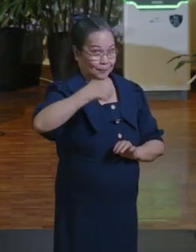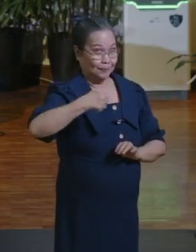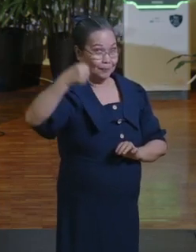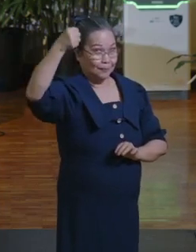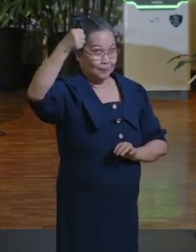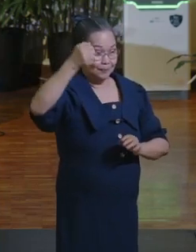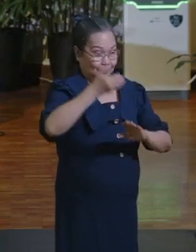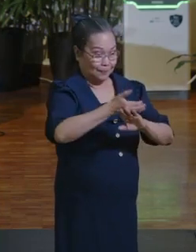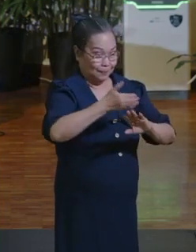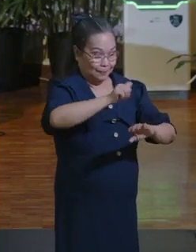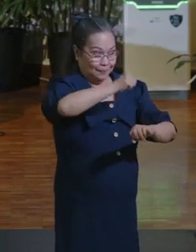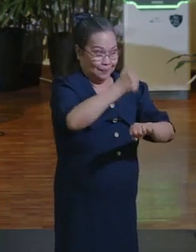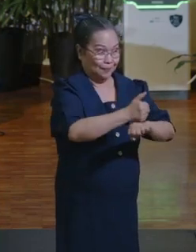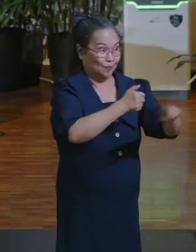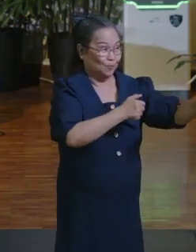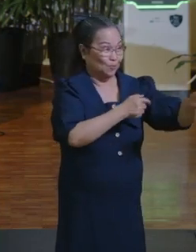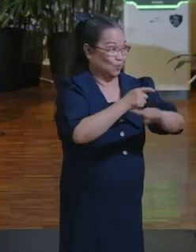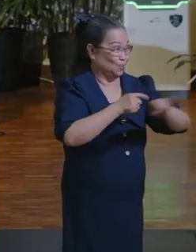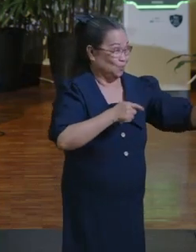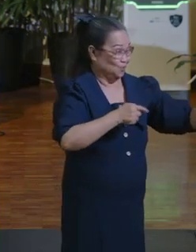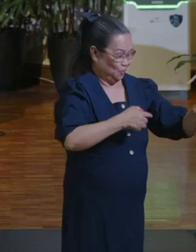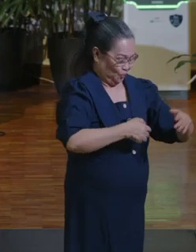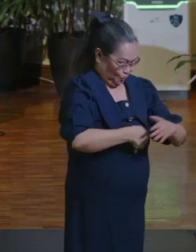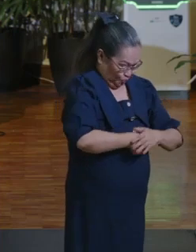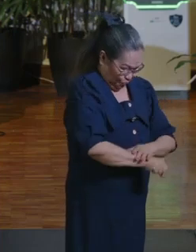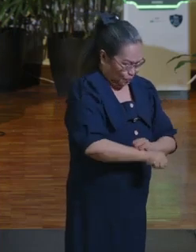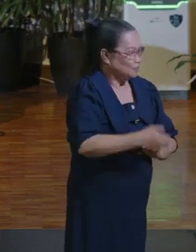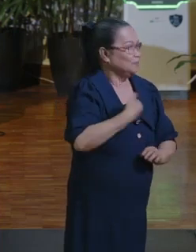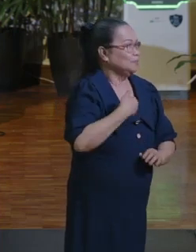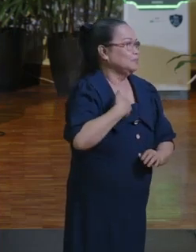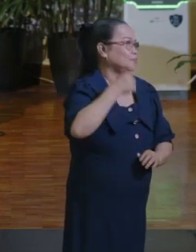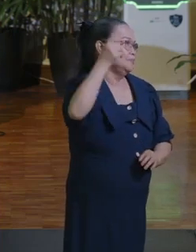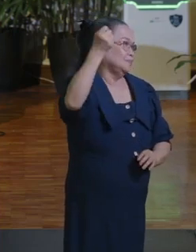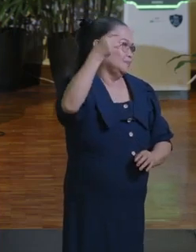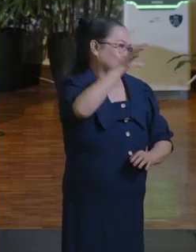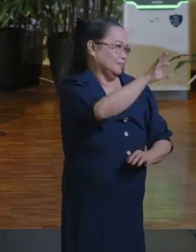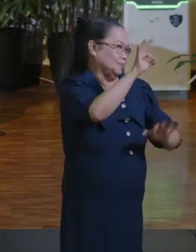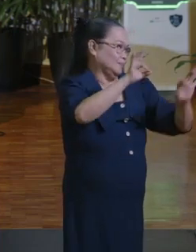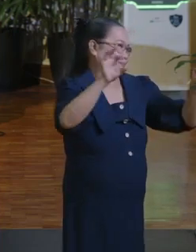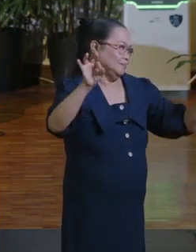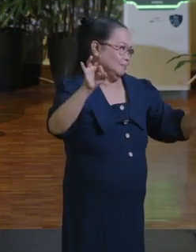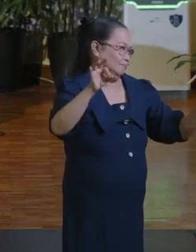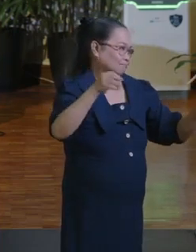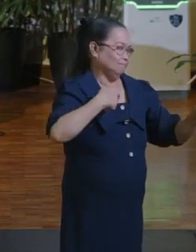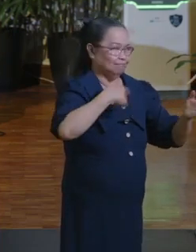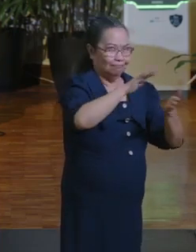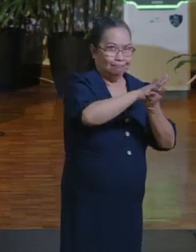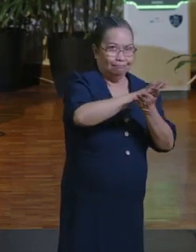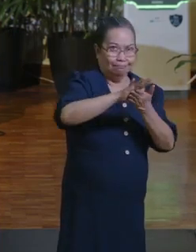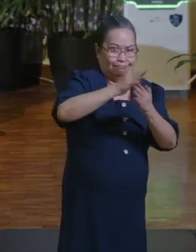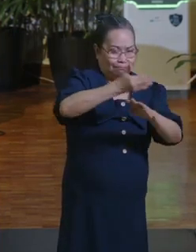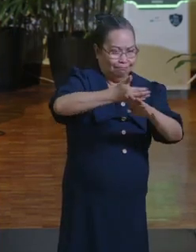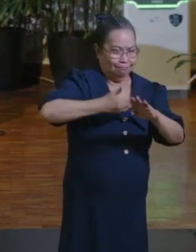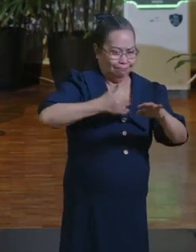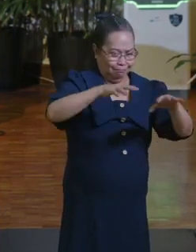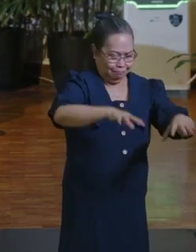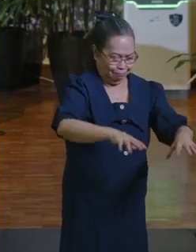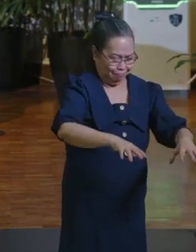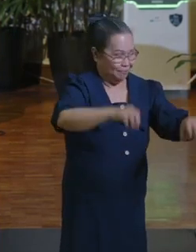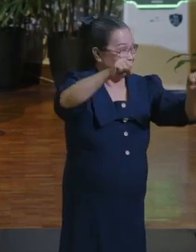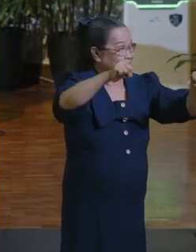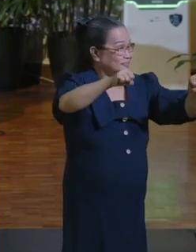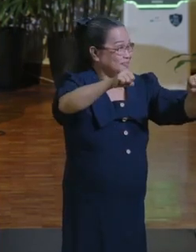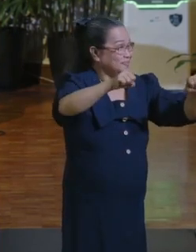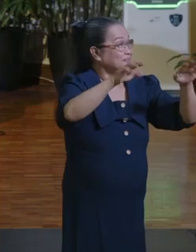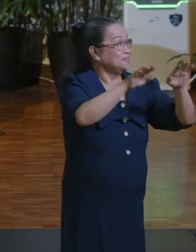before the foundation of the world, that we should be holy and blameless before Him. He predestined us for adoption as